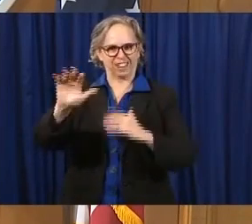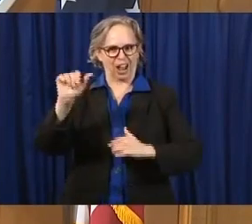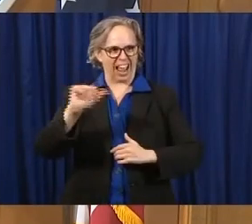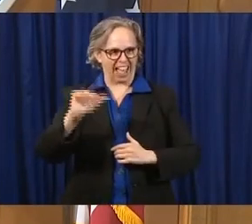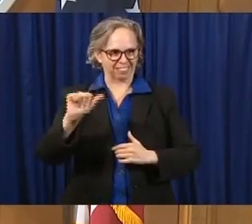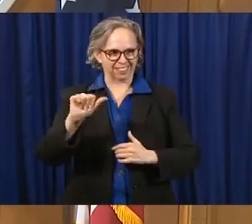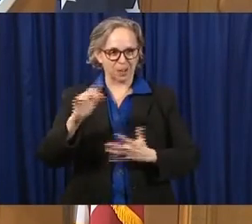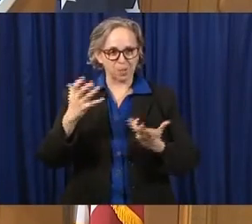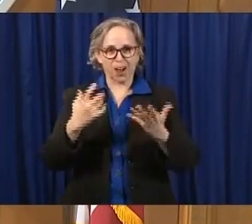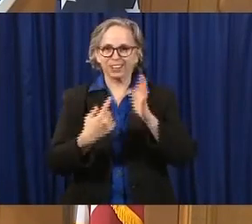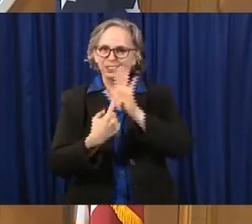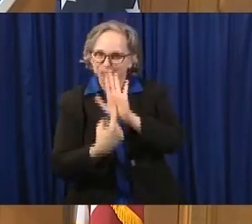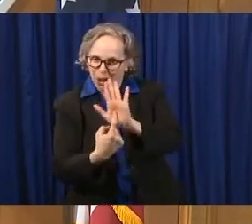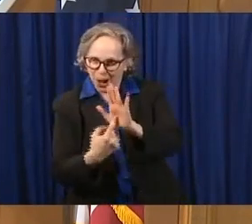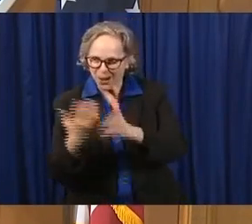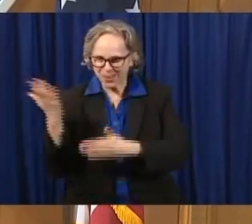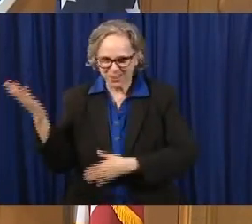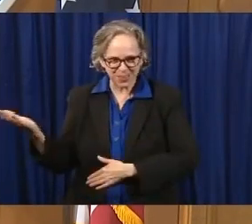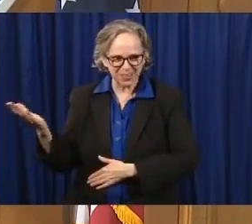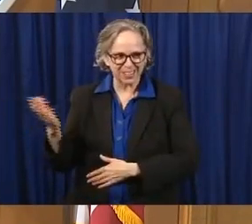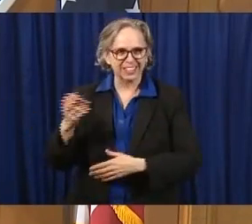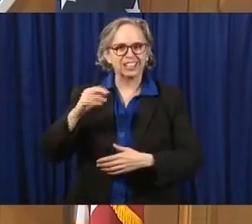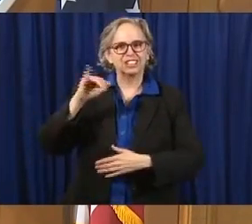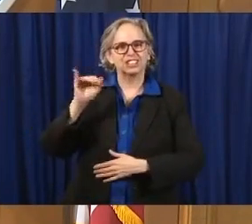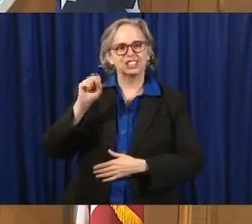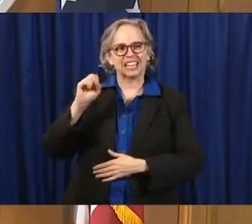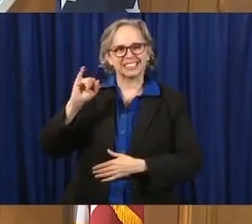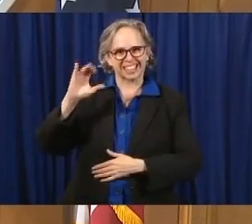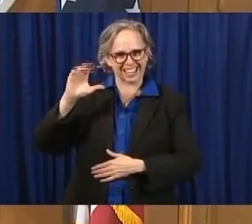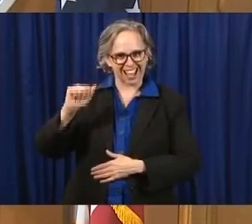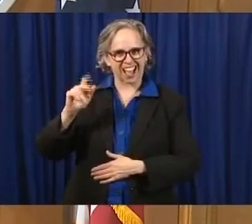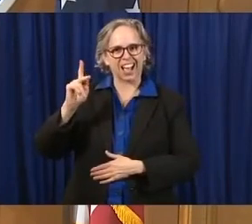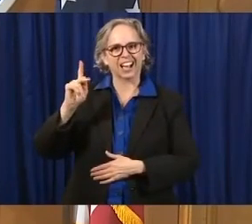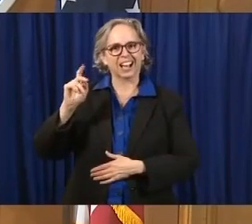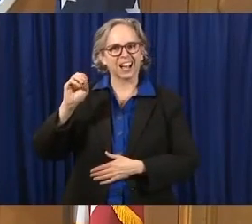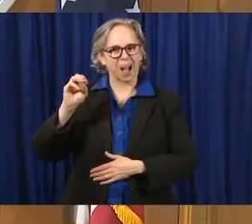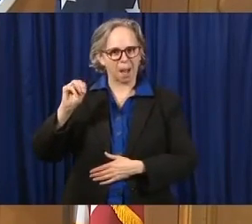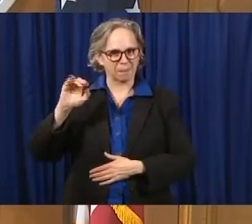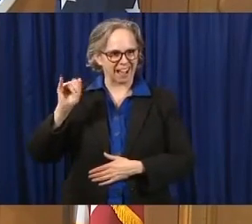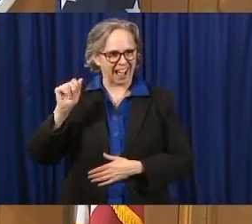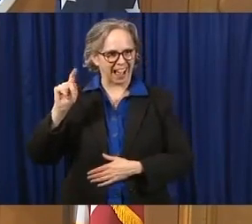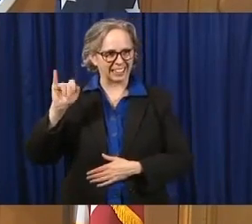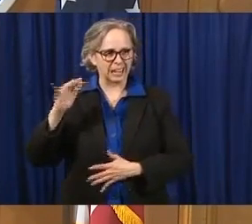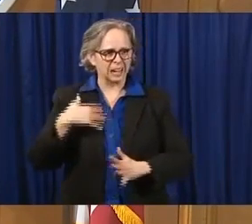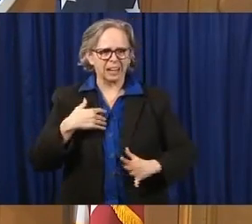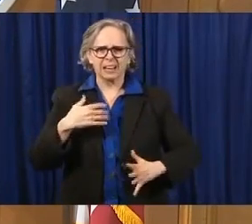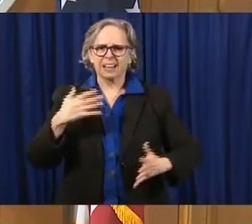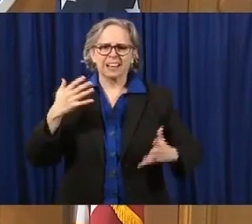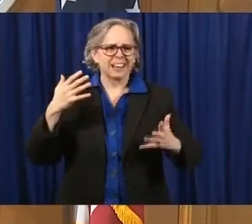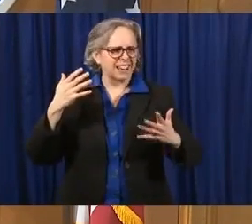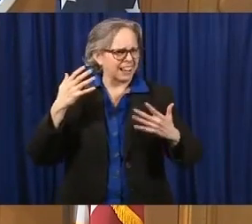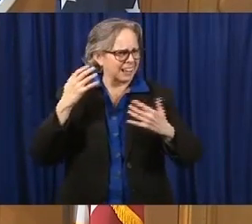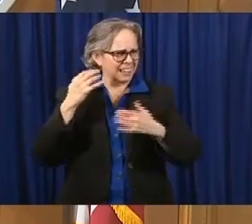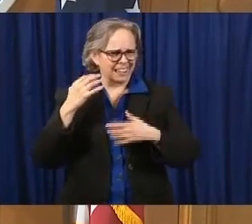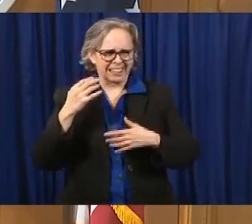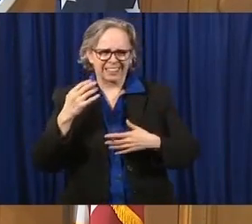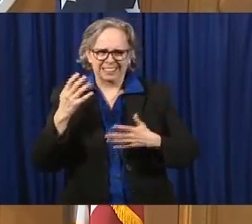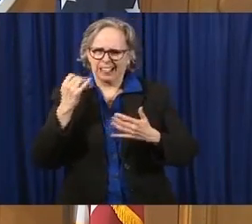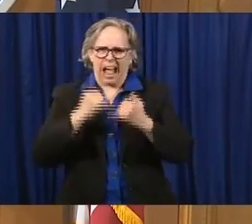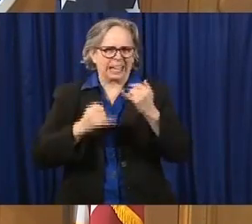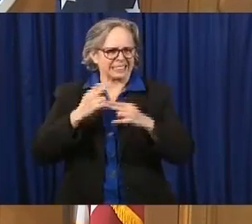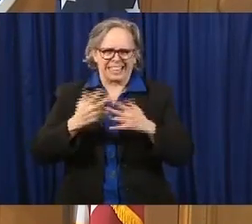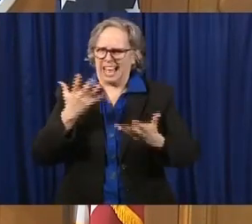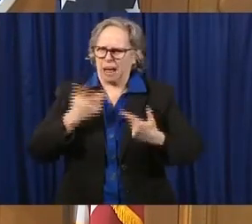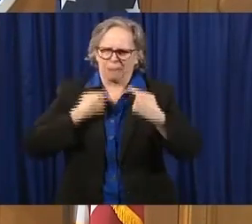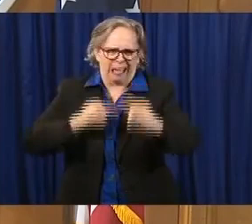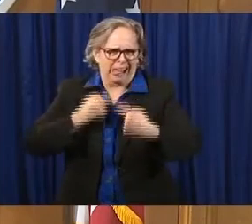with you. This is from Jessica. Jessica, I'm going to butcher your last name, but it's Komjati. So